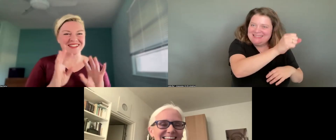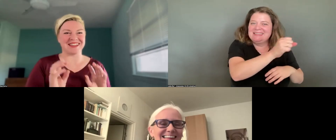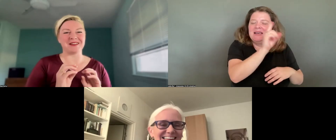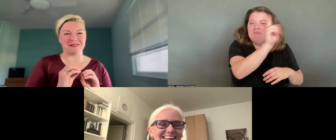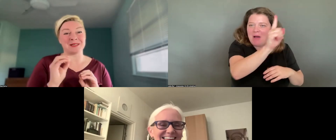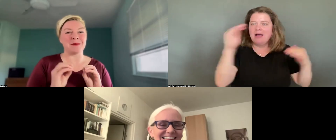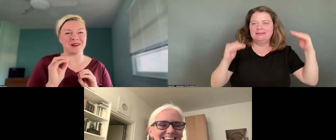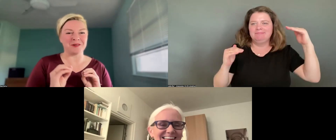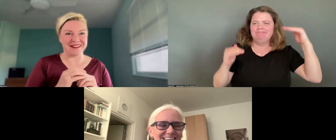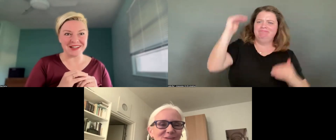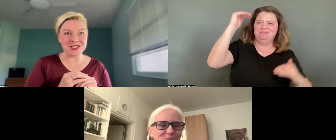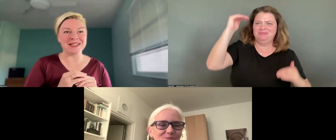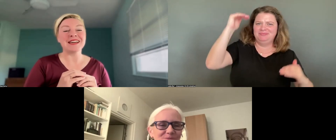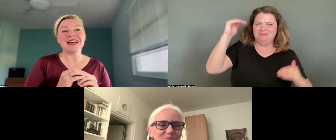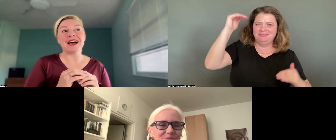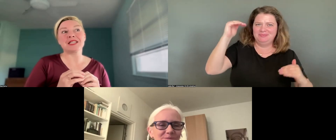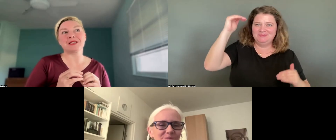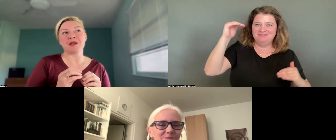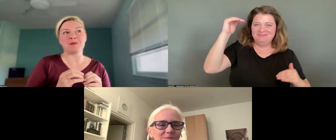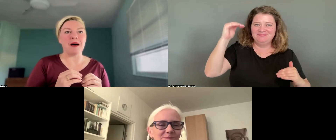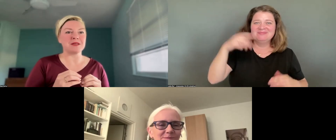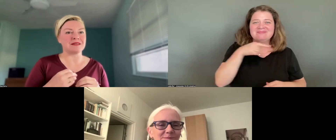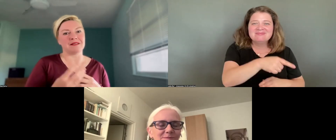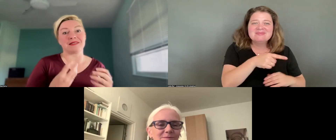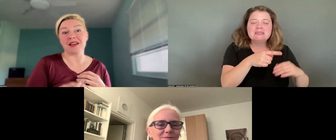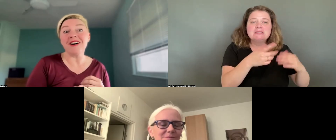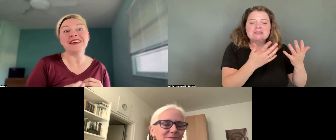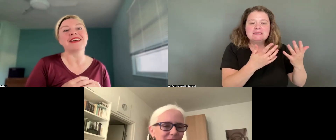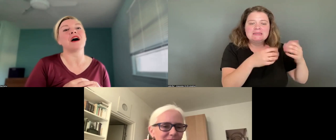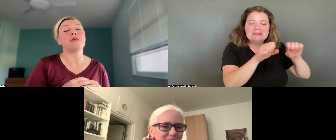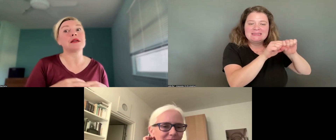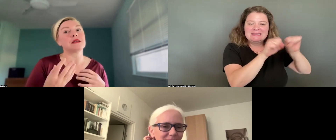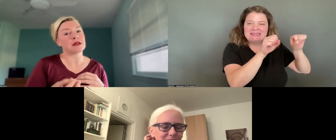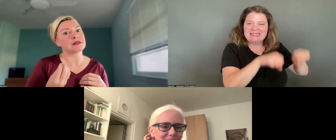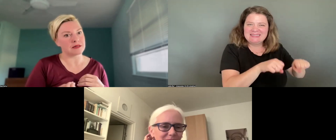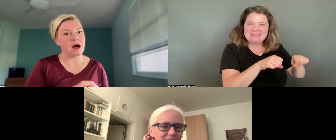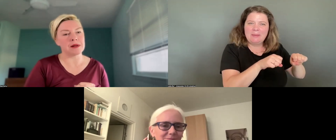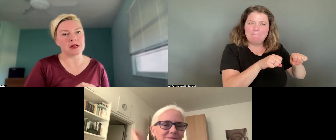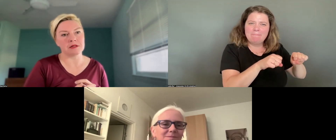is this kind of systematic organization. It's perhaps less iconic,